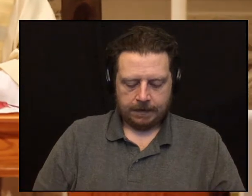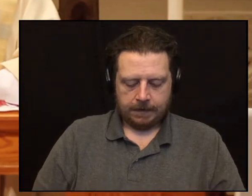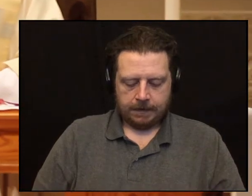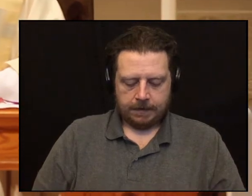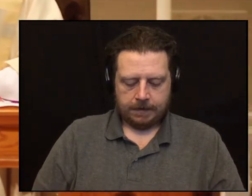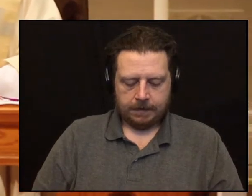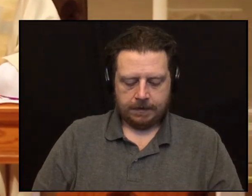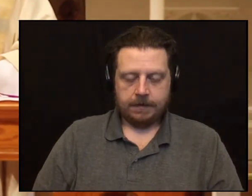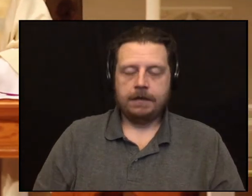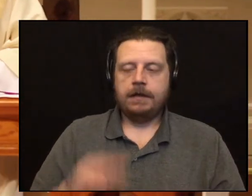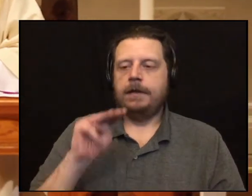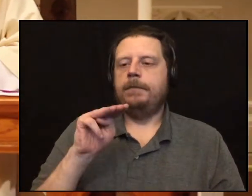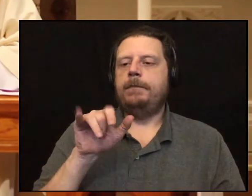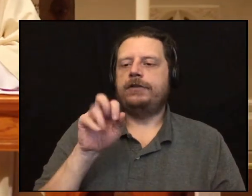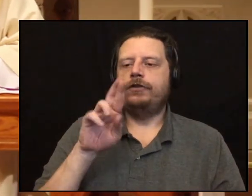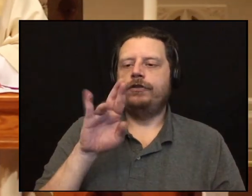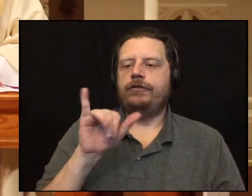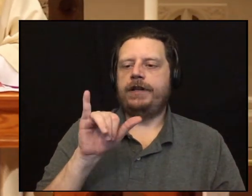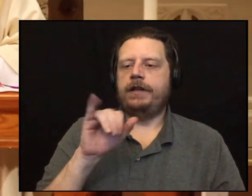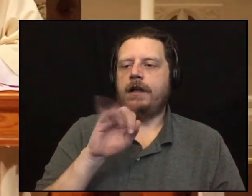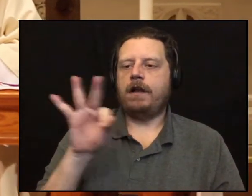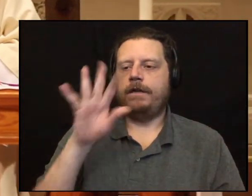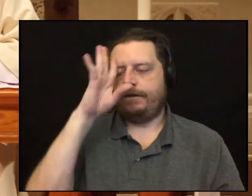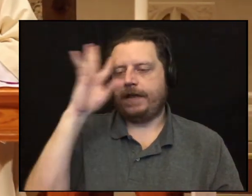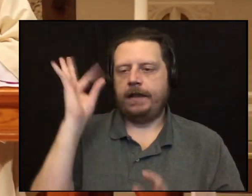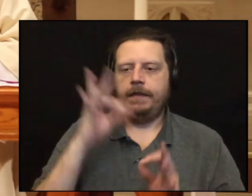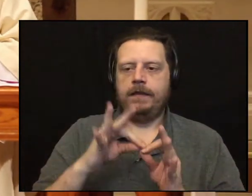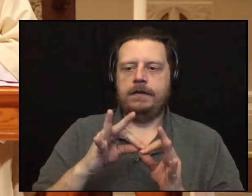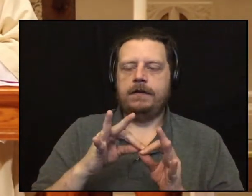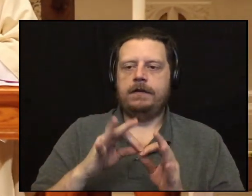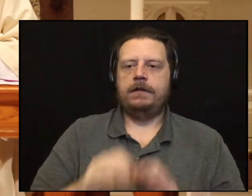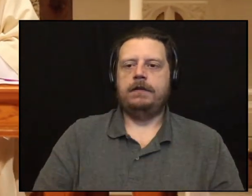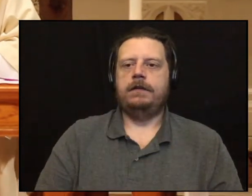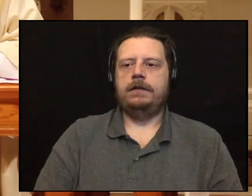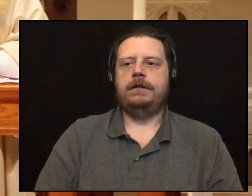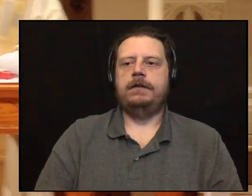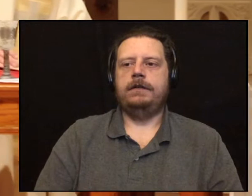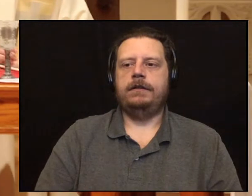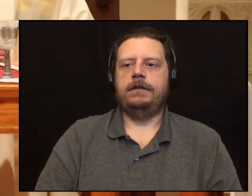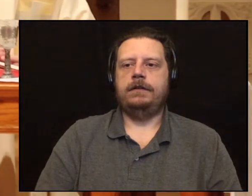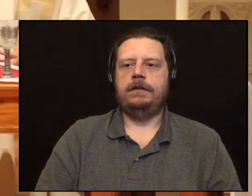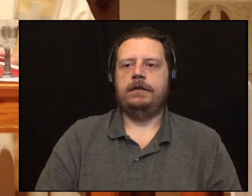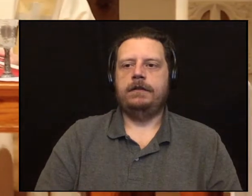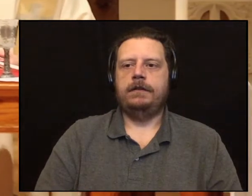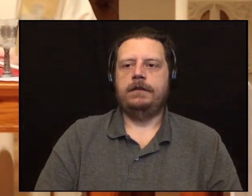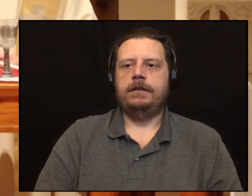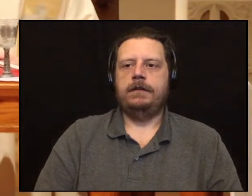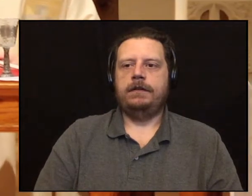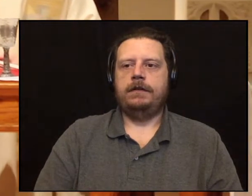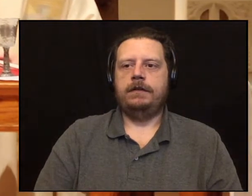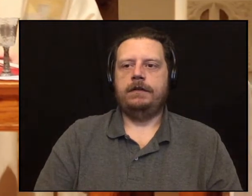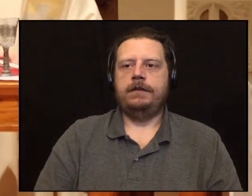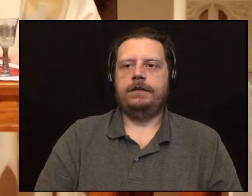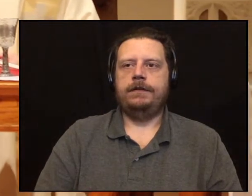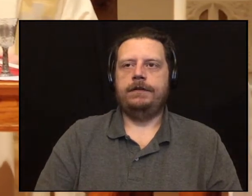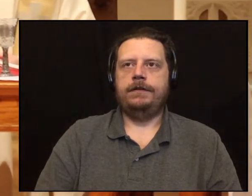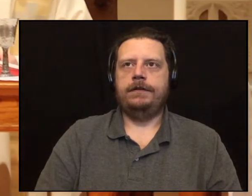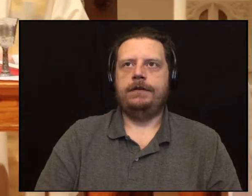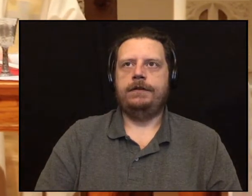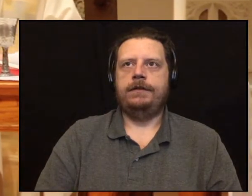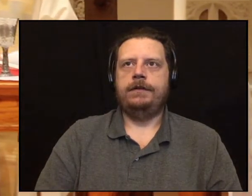The mystery of faith.